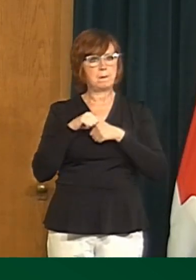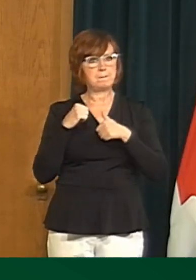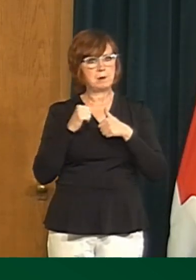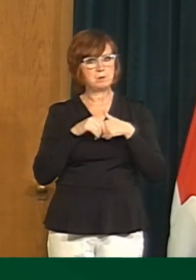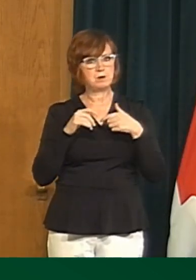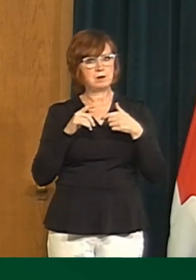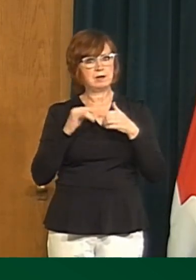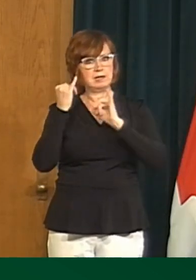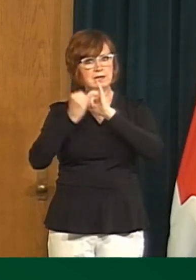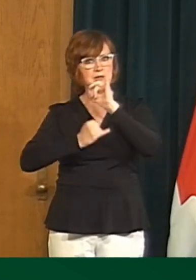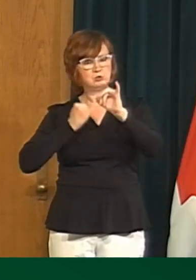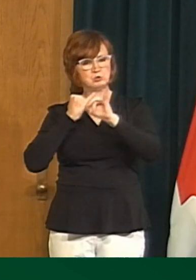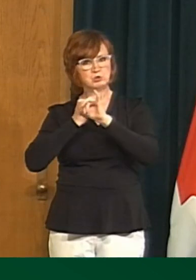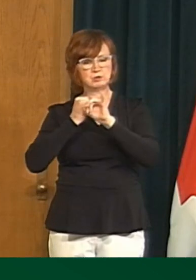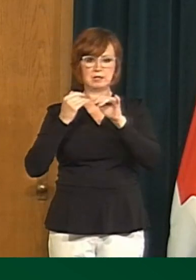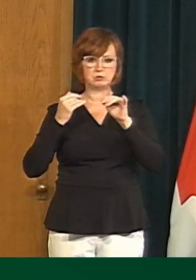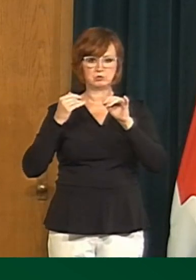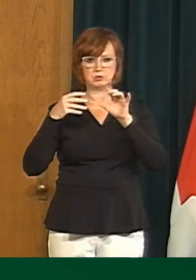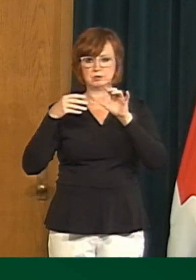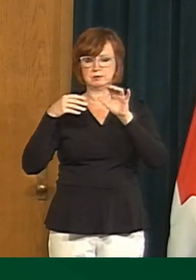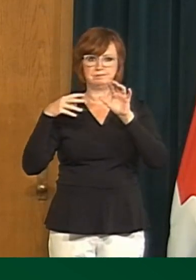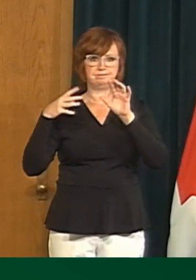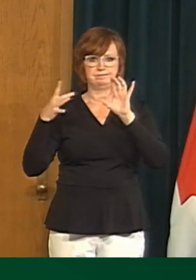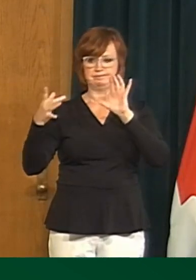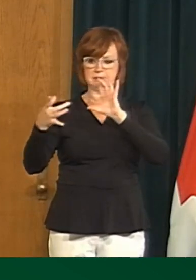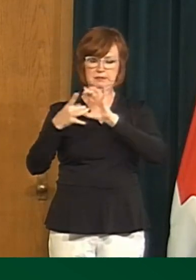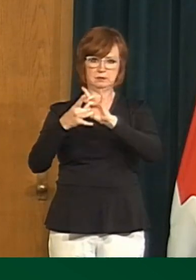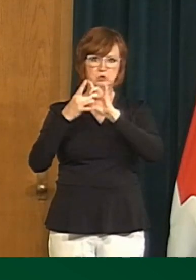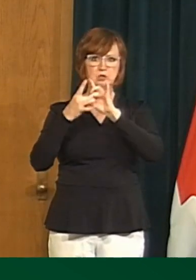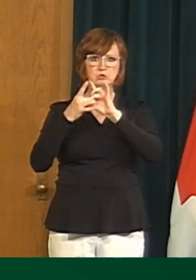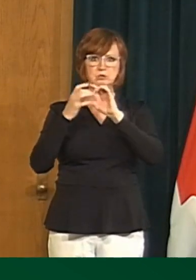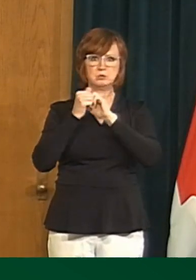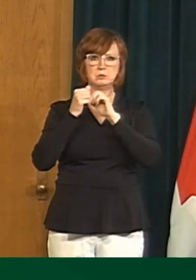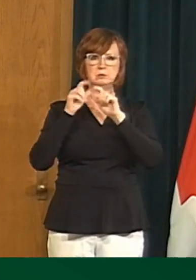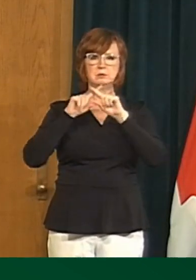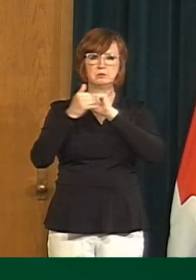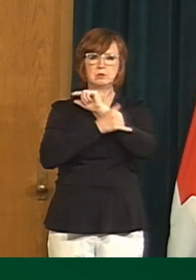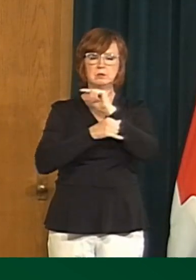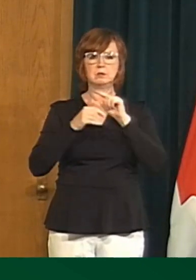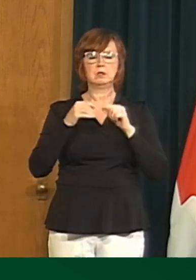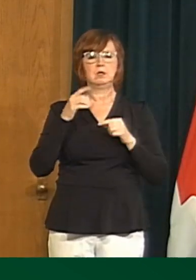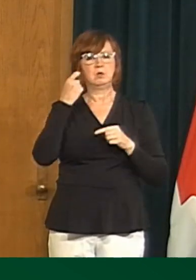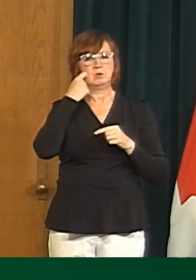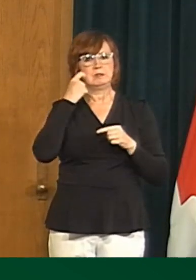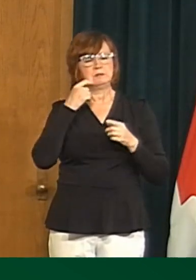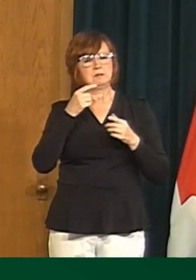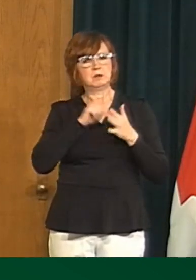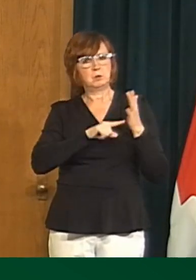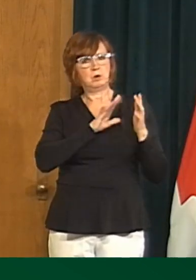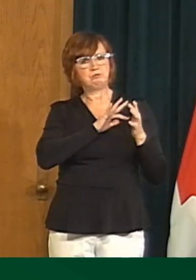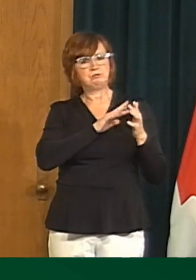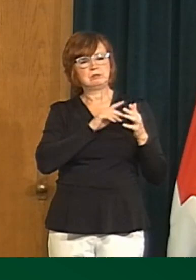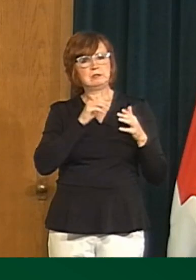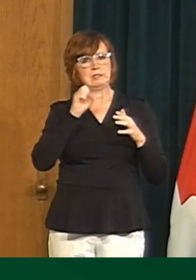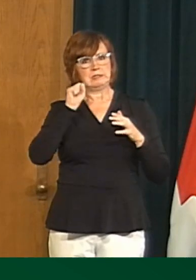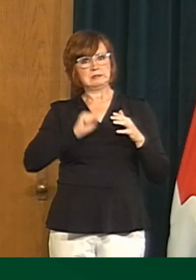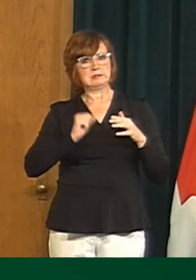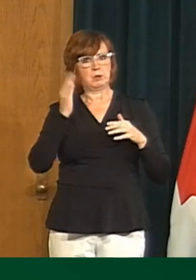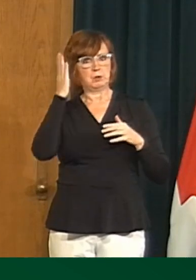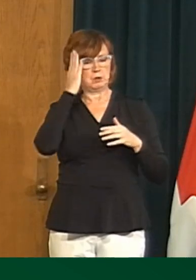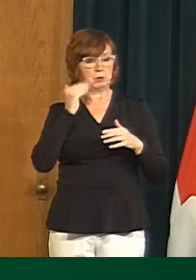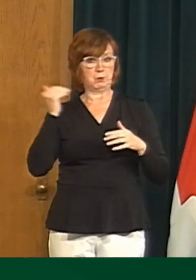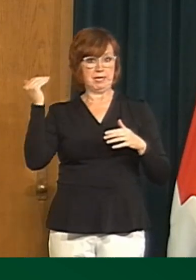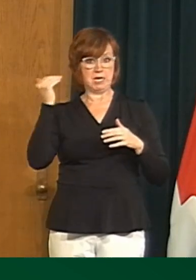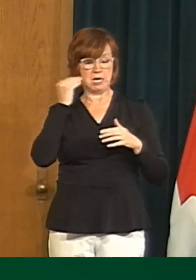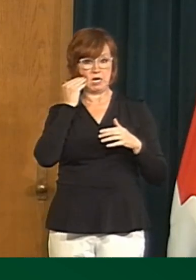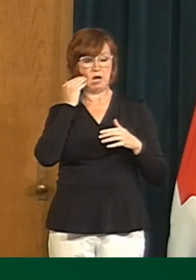and will continue to do post this COVID pandemic. And I would point to our most recent engagement in South Korea, where, yes,